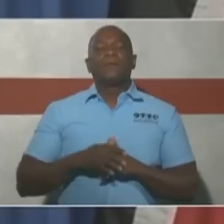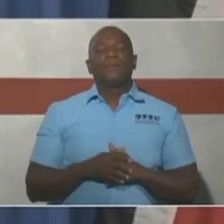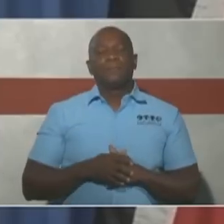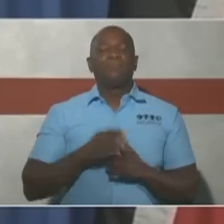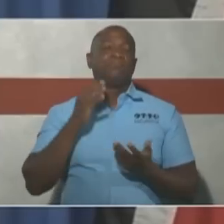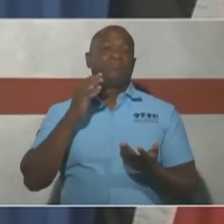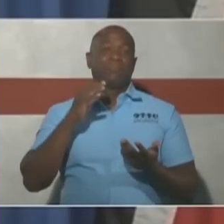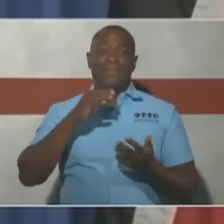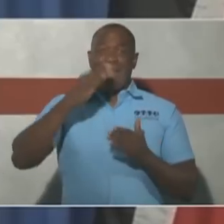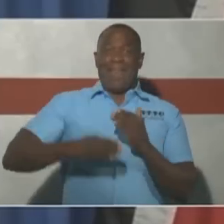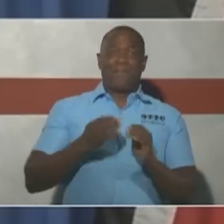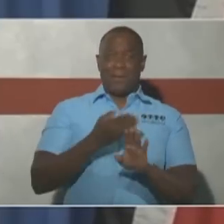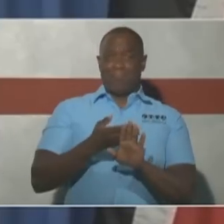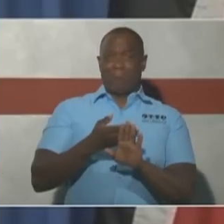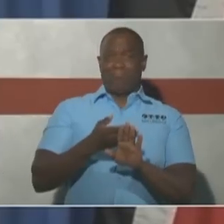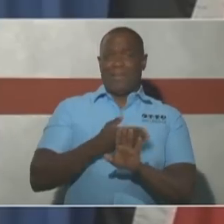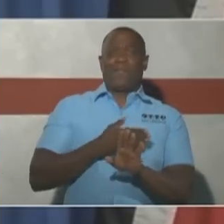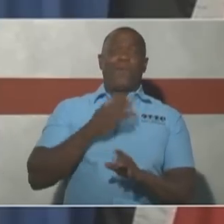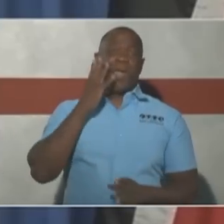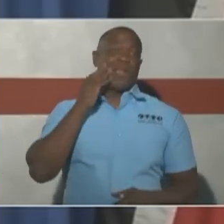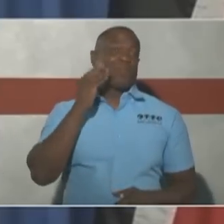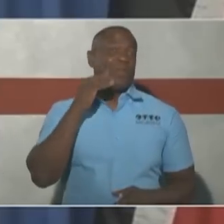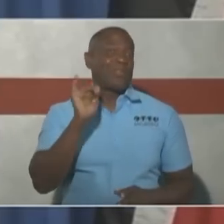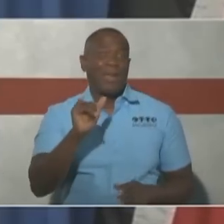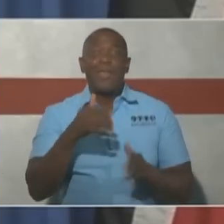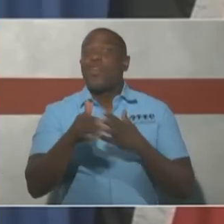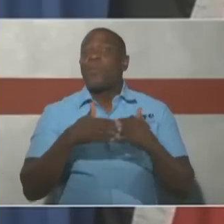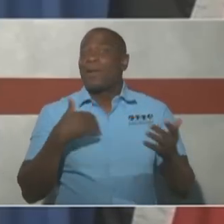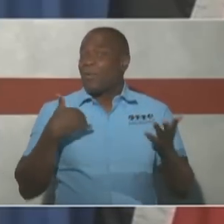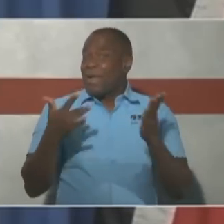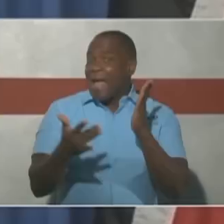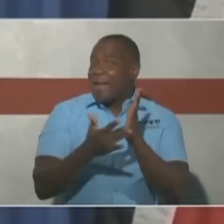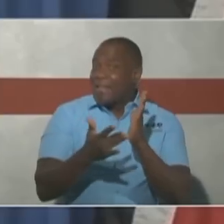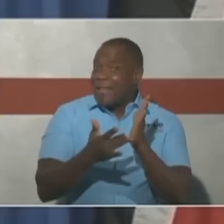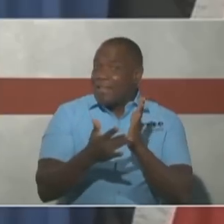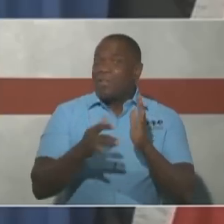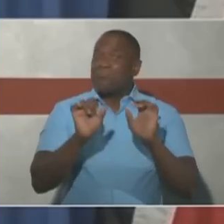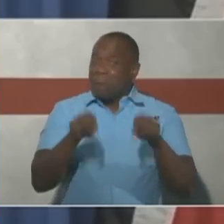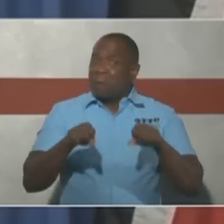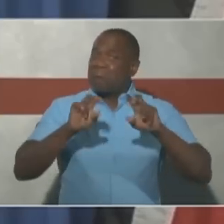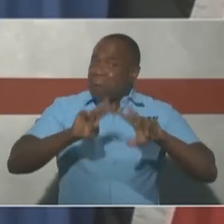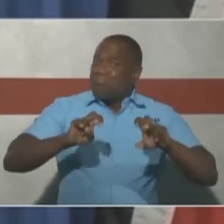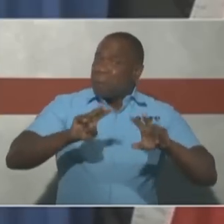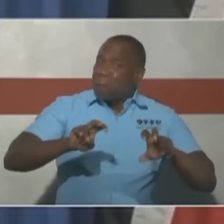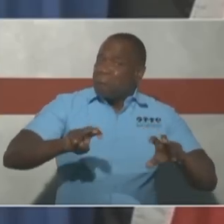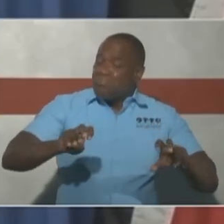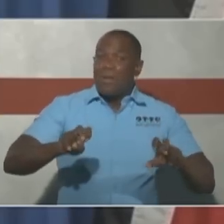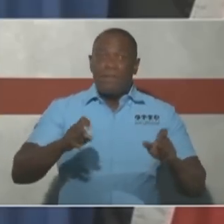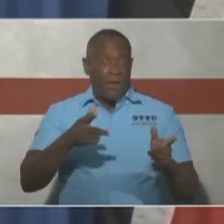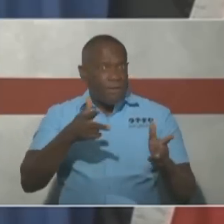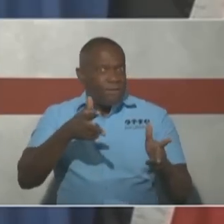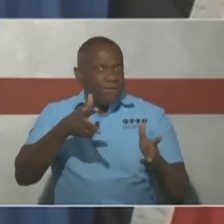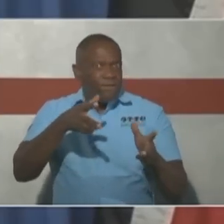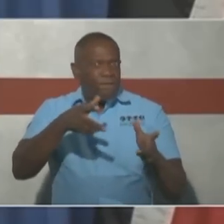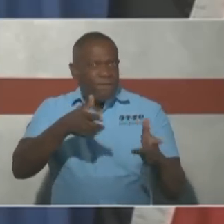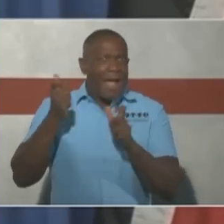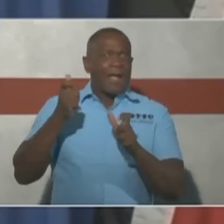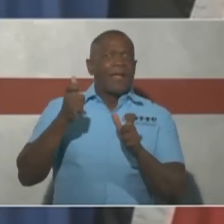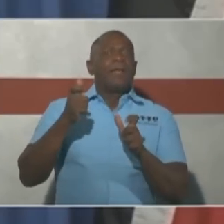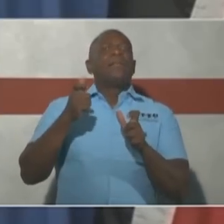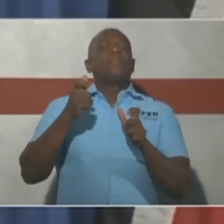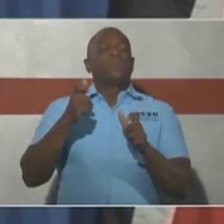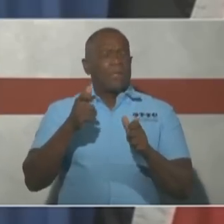experienced before. And even though we had the technology to investigate and come up very quickly with patterns